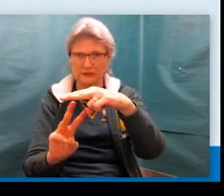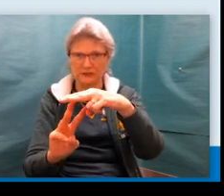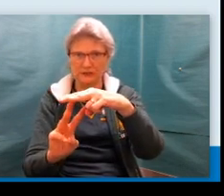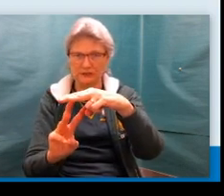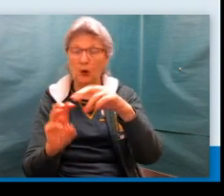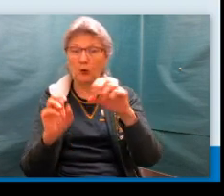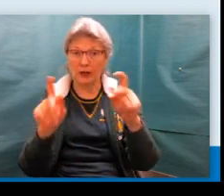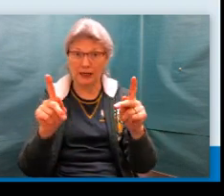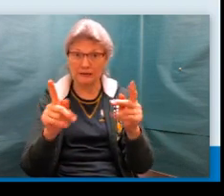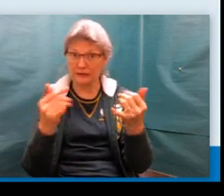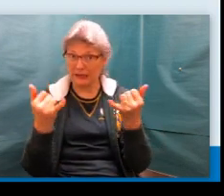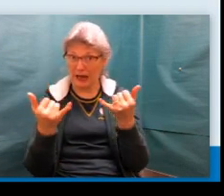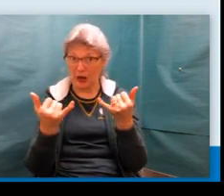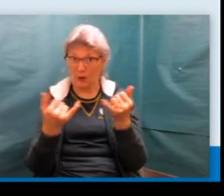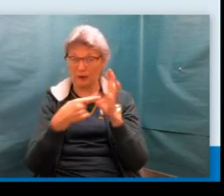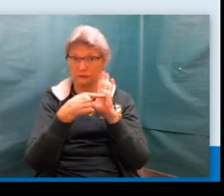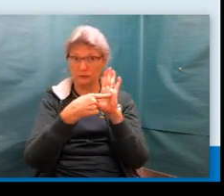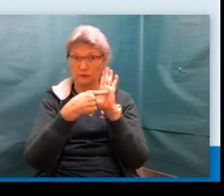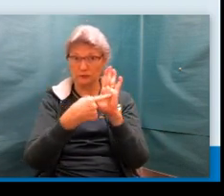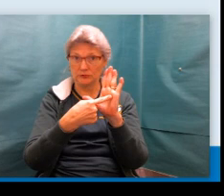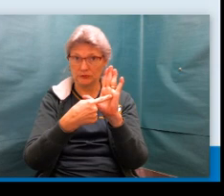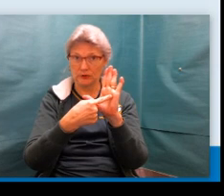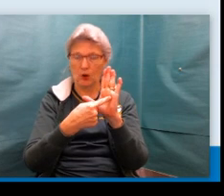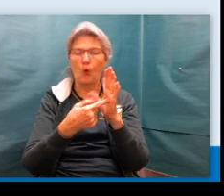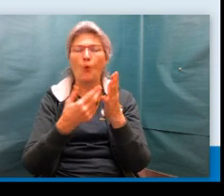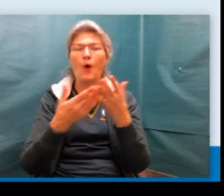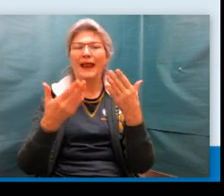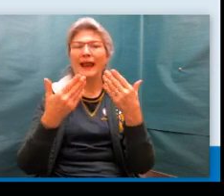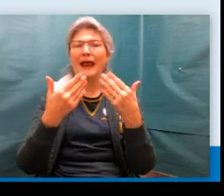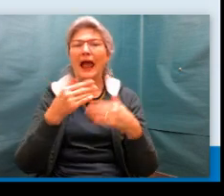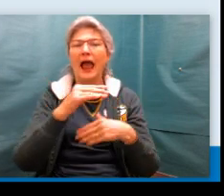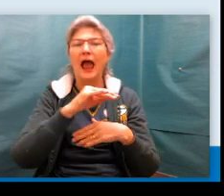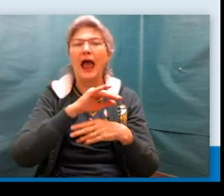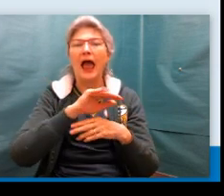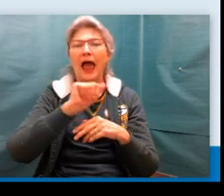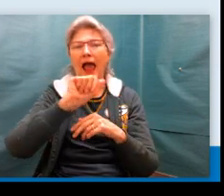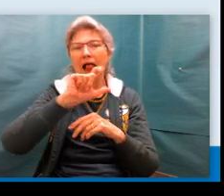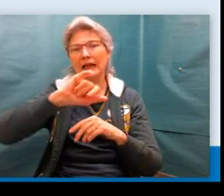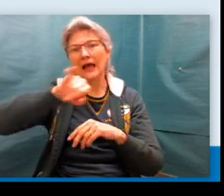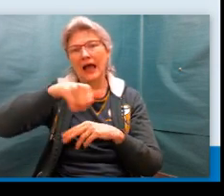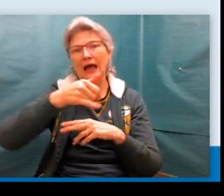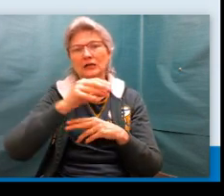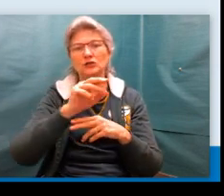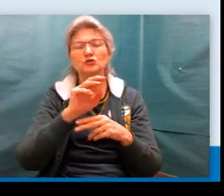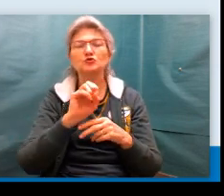1, 2, 3, 1/6, 2/6, 3/6, 4/6. Okay, so now I've represented what Alejandro started with,